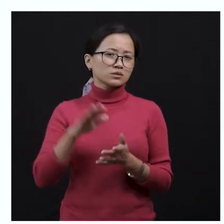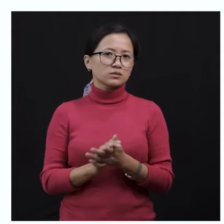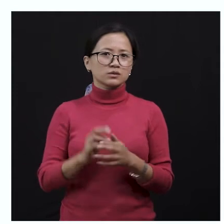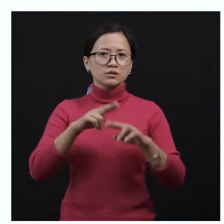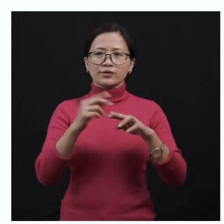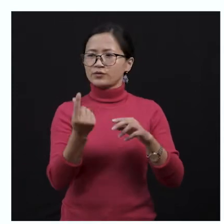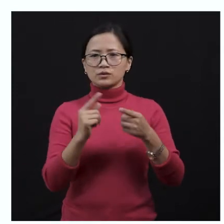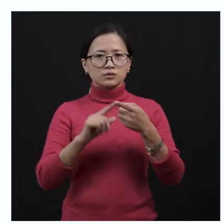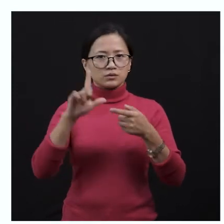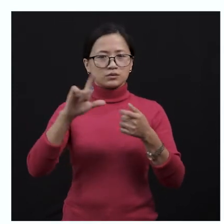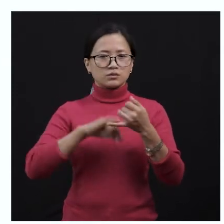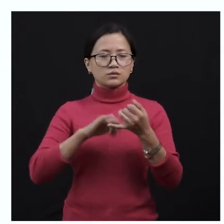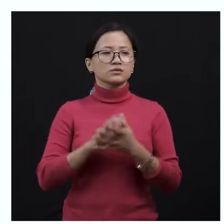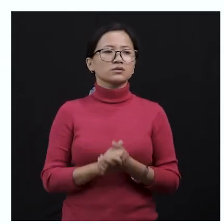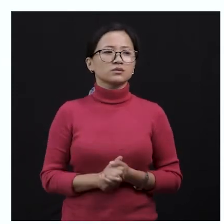this fuel?